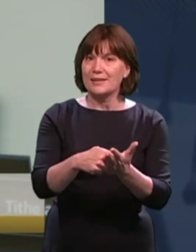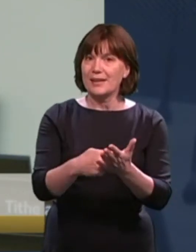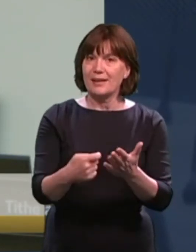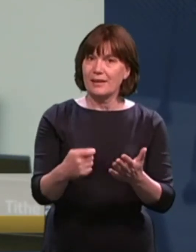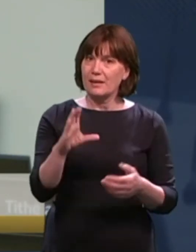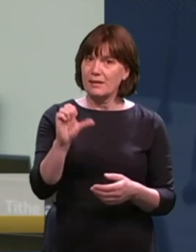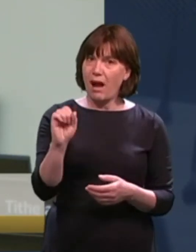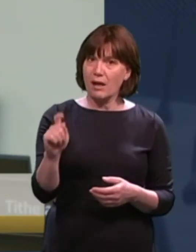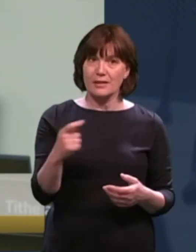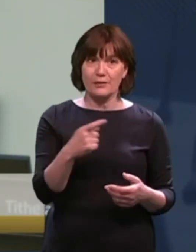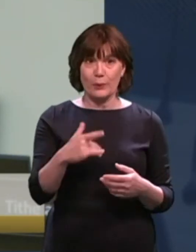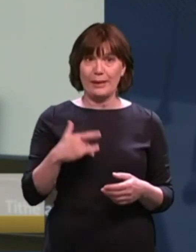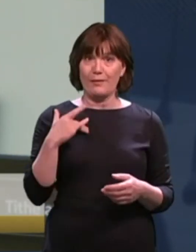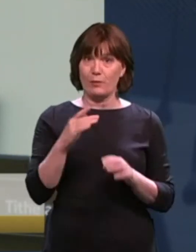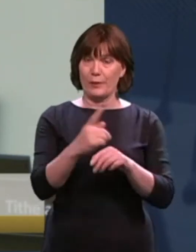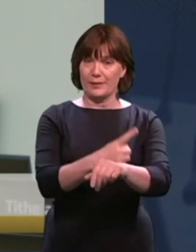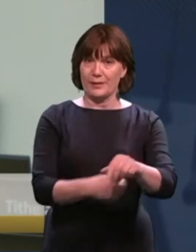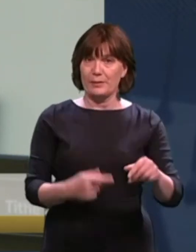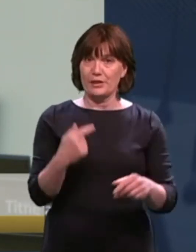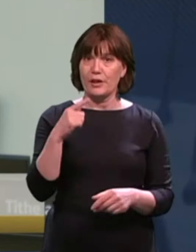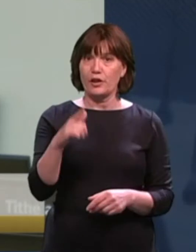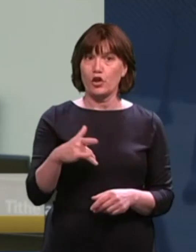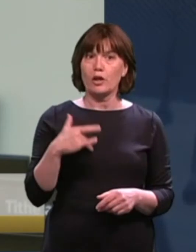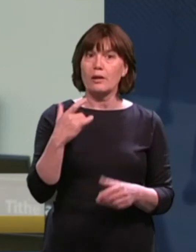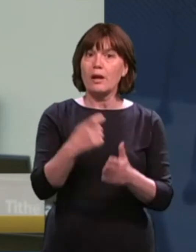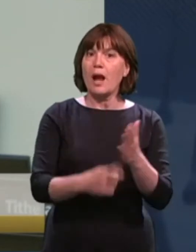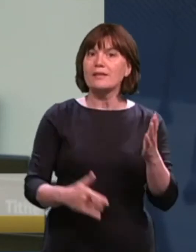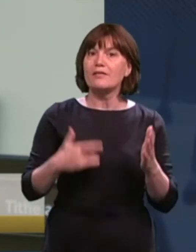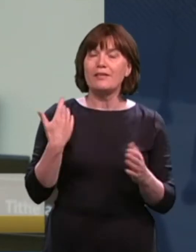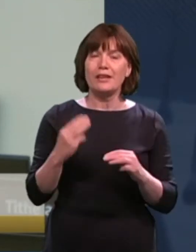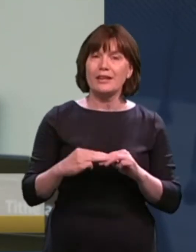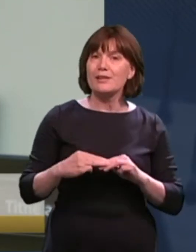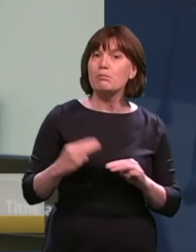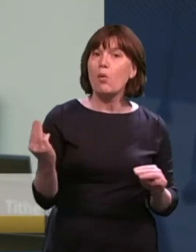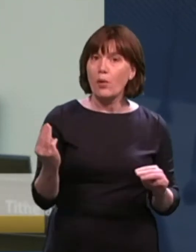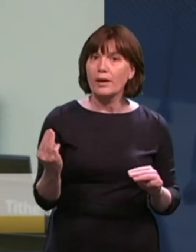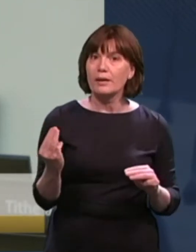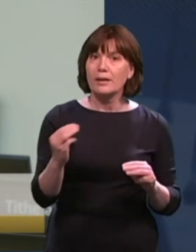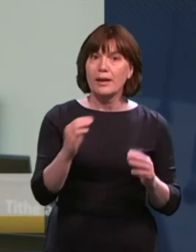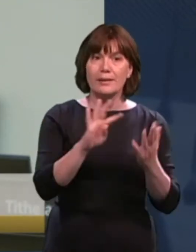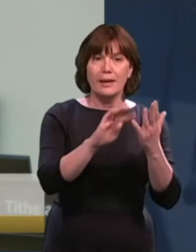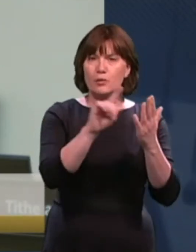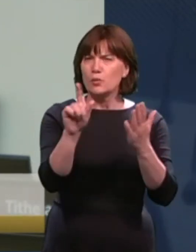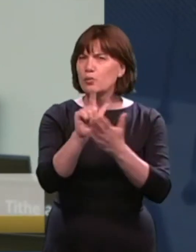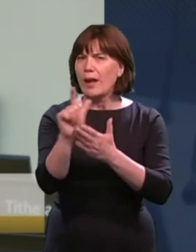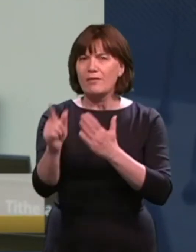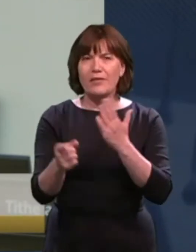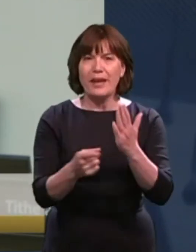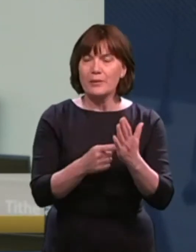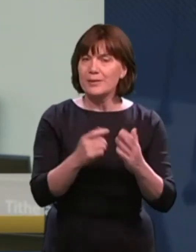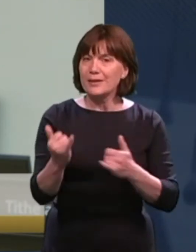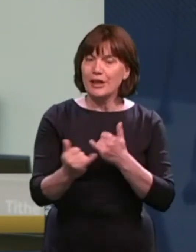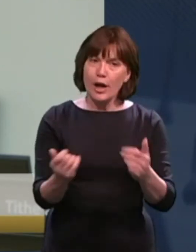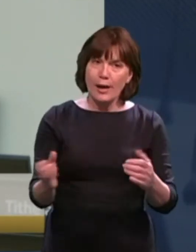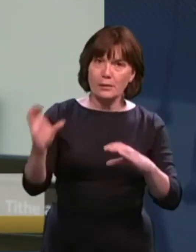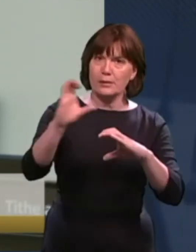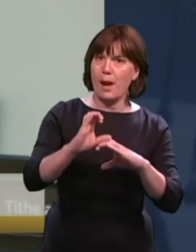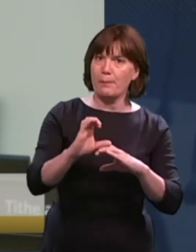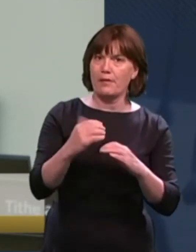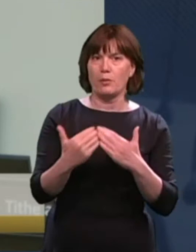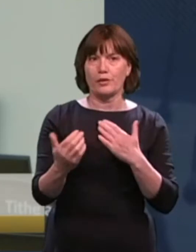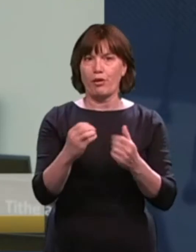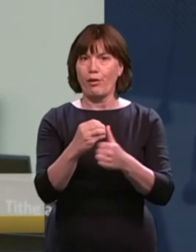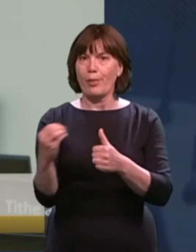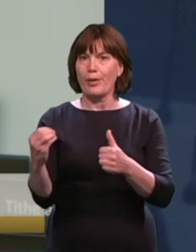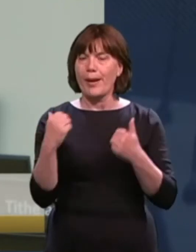12,000 a year, and I think it's obviously more than that. That's the estimated cost. I think everybody knows that it's more than that, and time